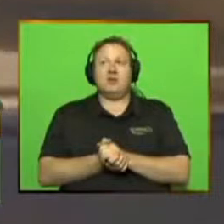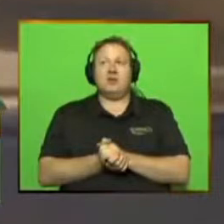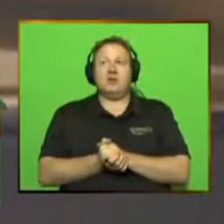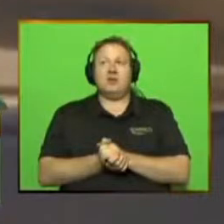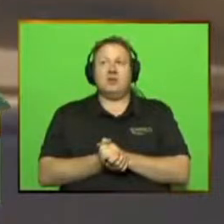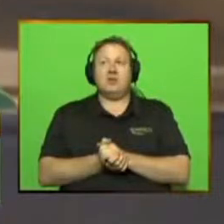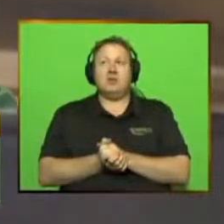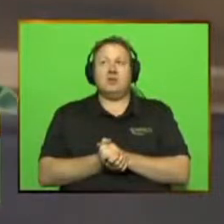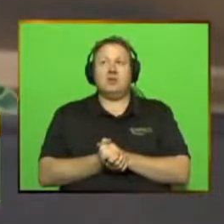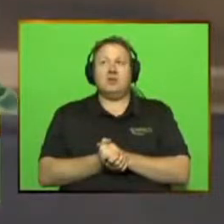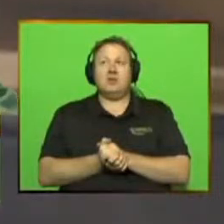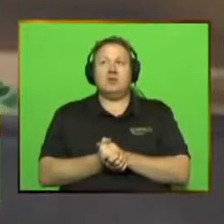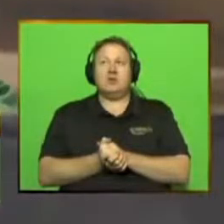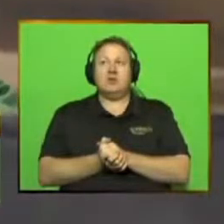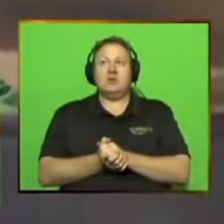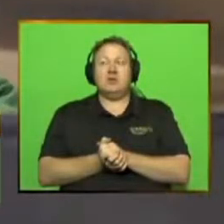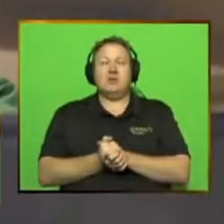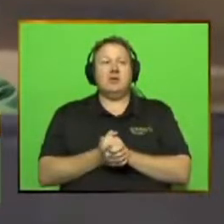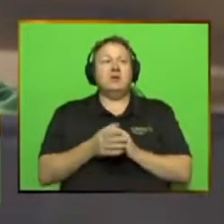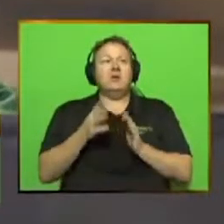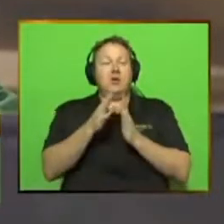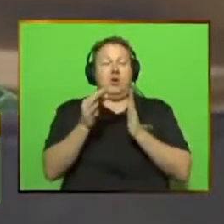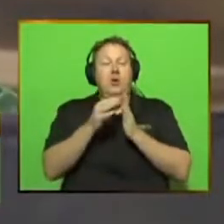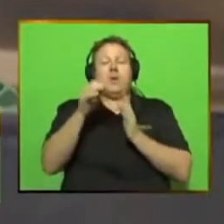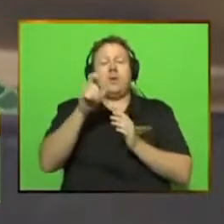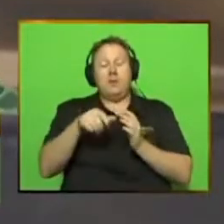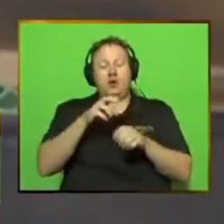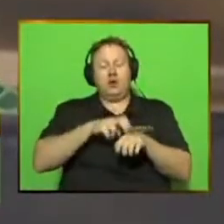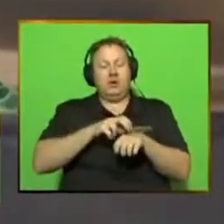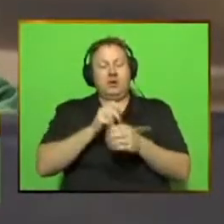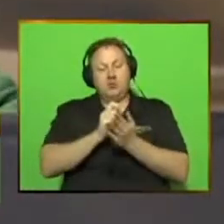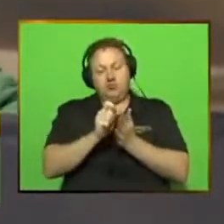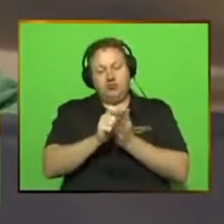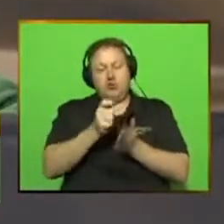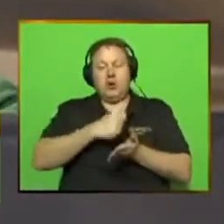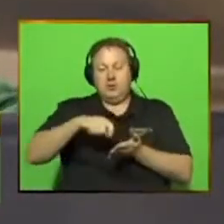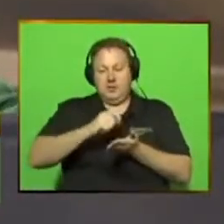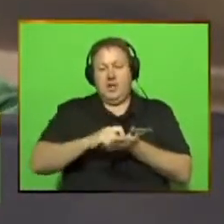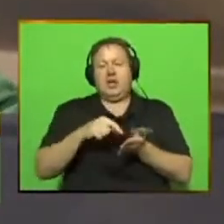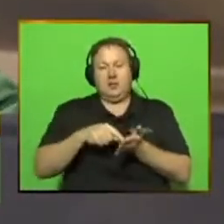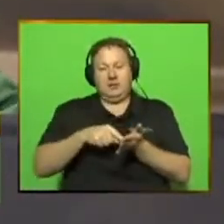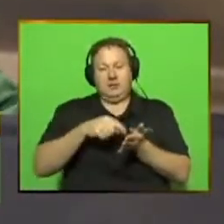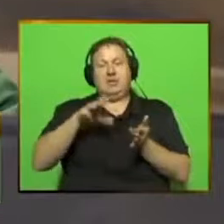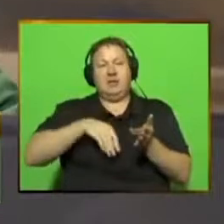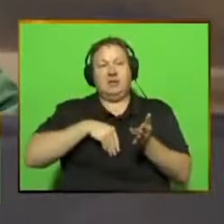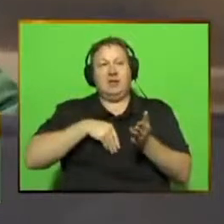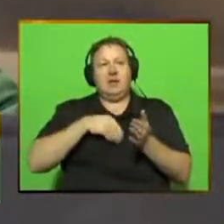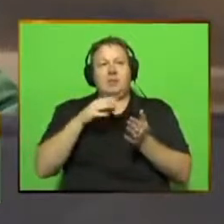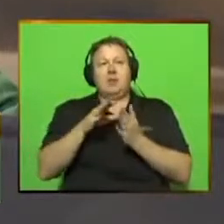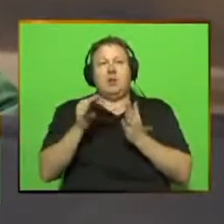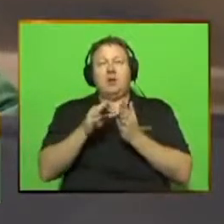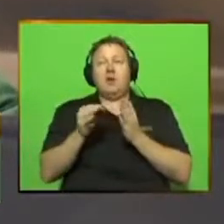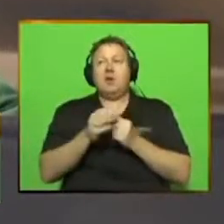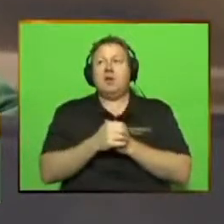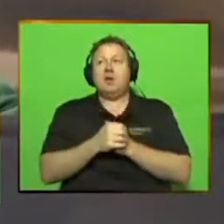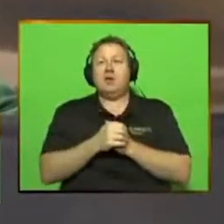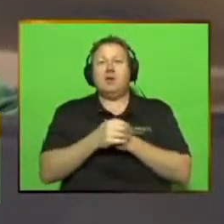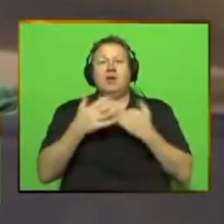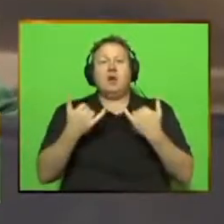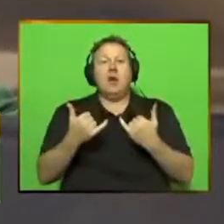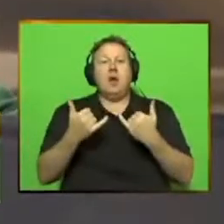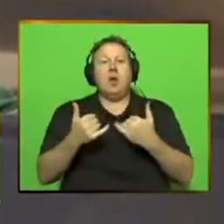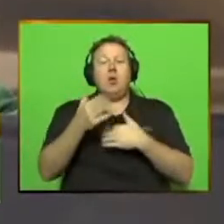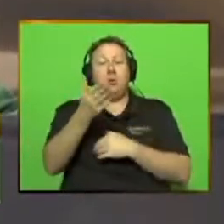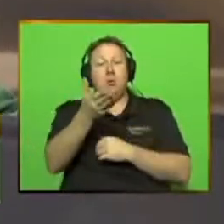Although the nominee will be required to signify in writing if he accepts the nomination, I would like to know at this